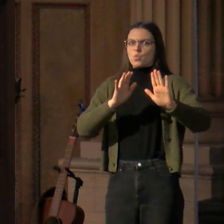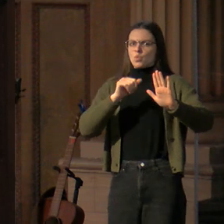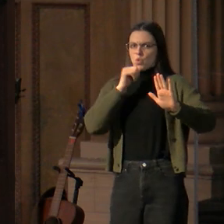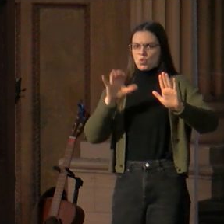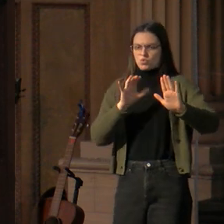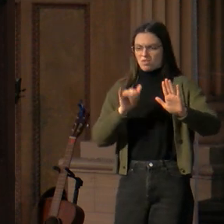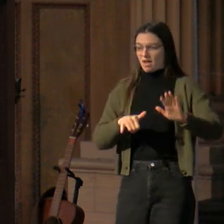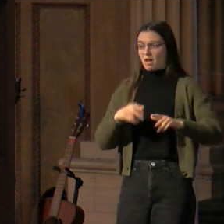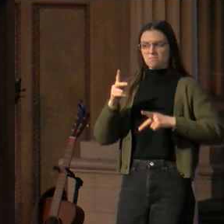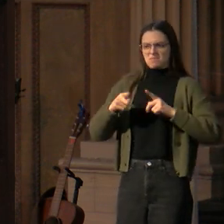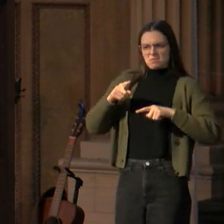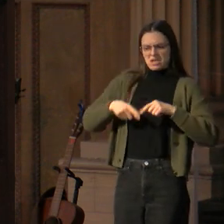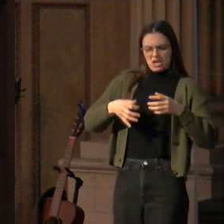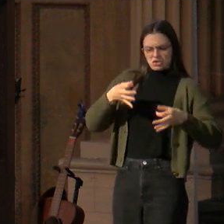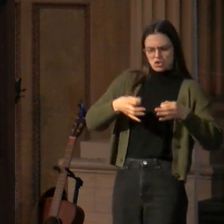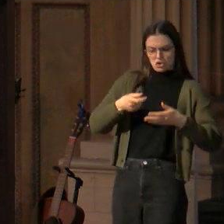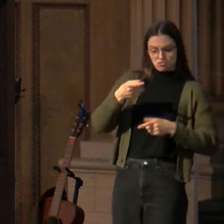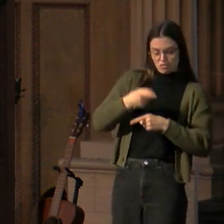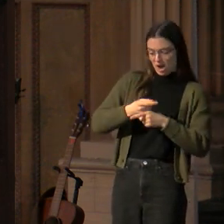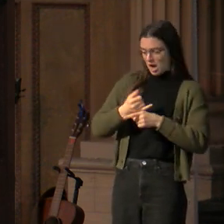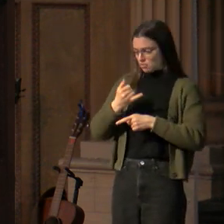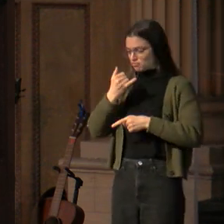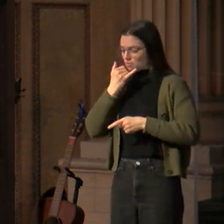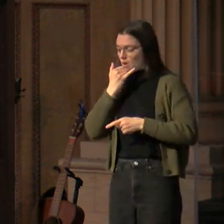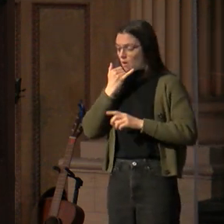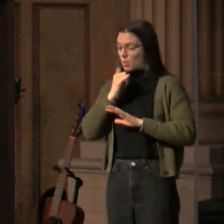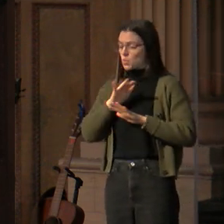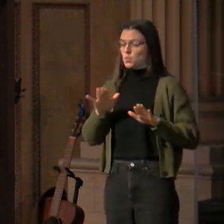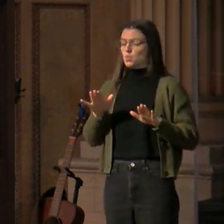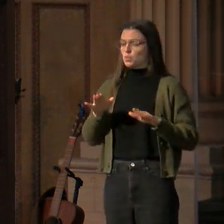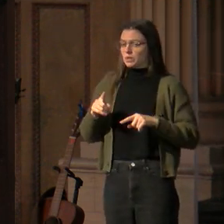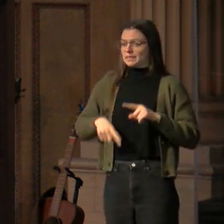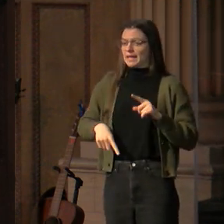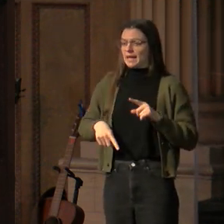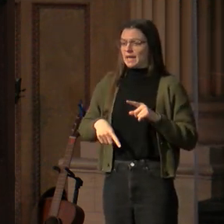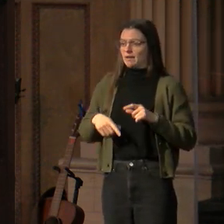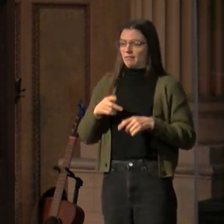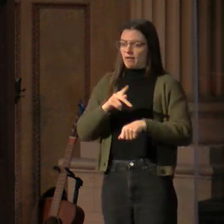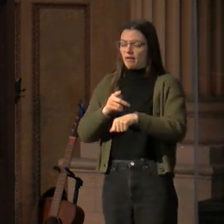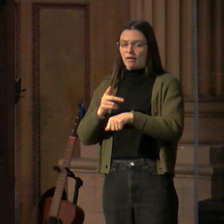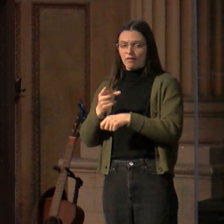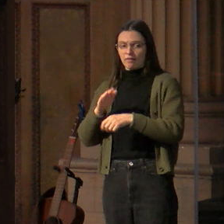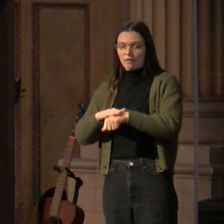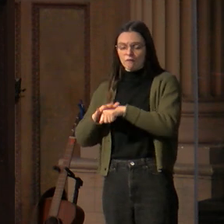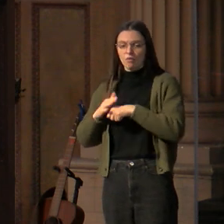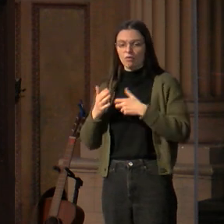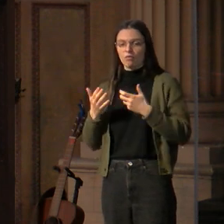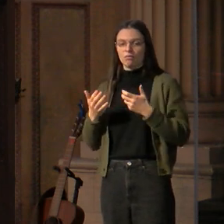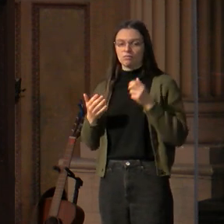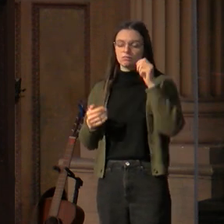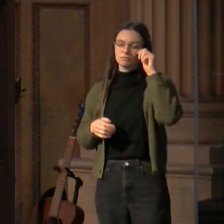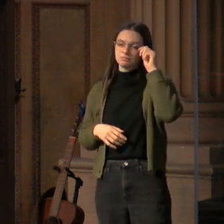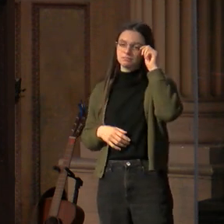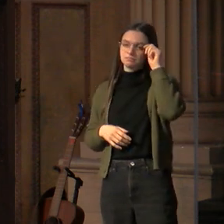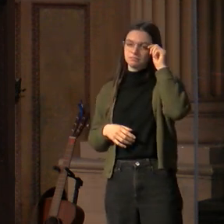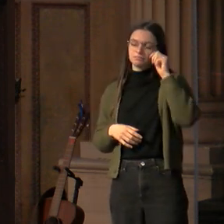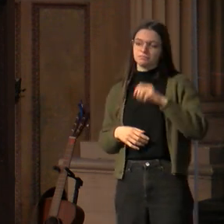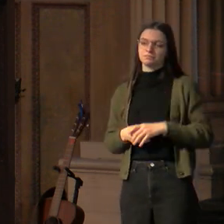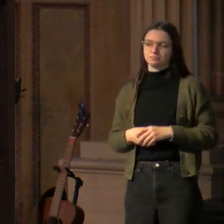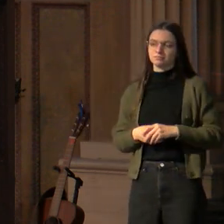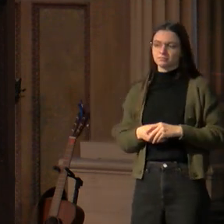judge what's right or wrong. People have eternally been mistaken and will be mistaken, and in nothing more than what they consider right and wrong.